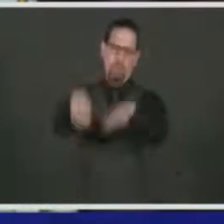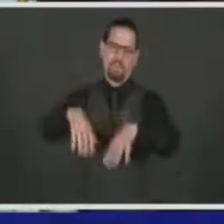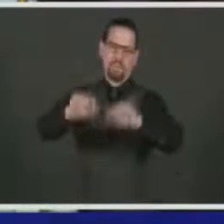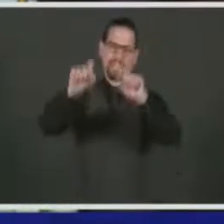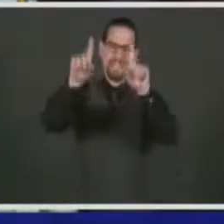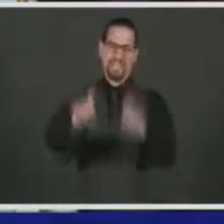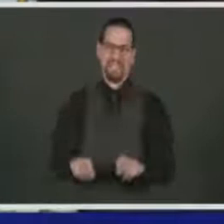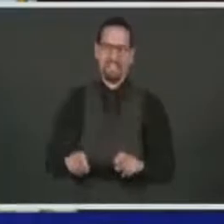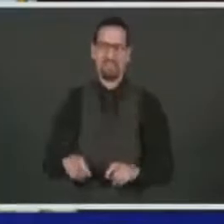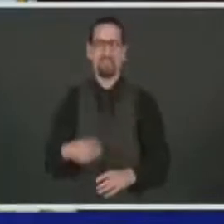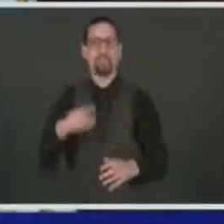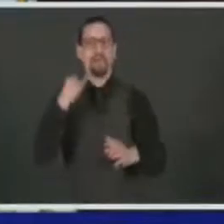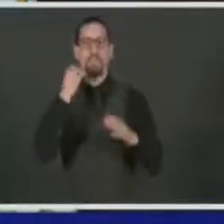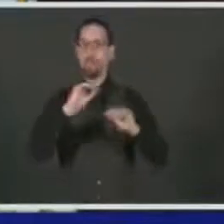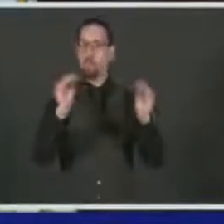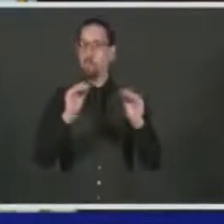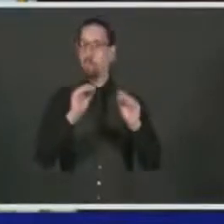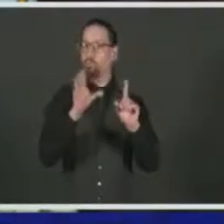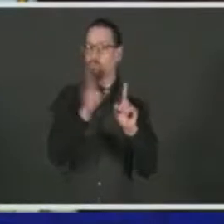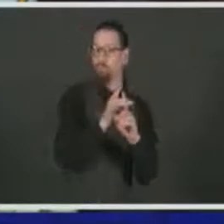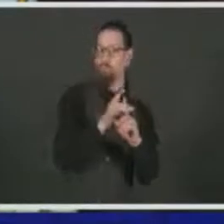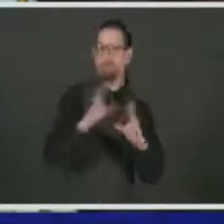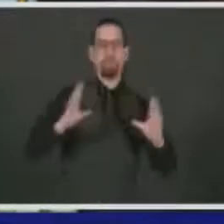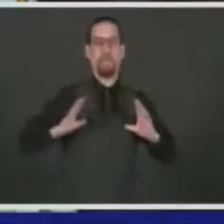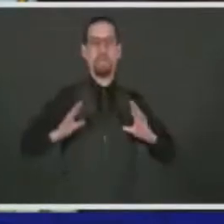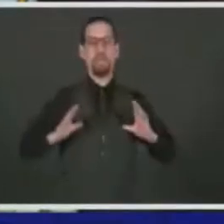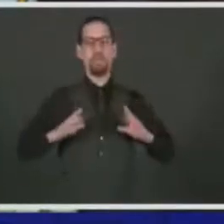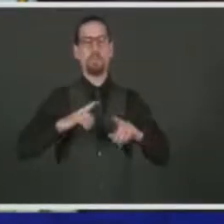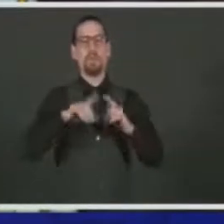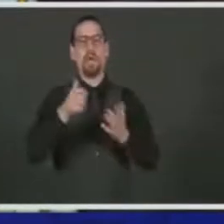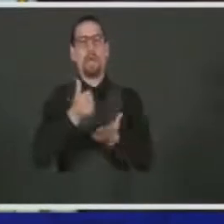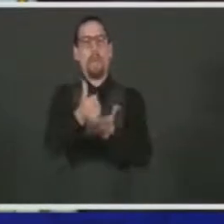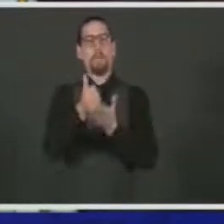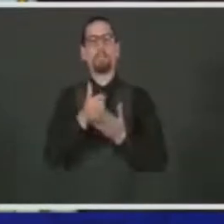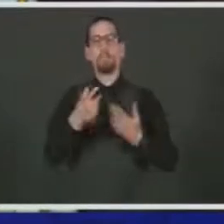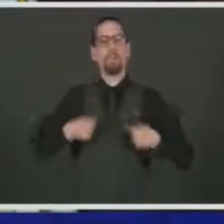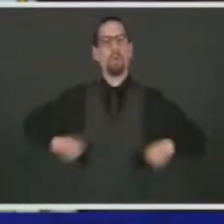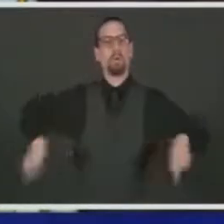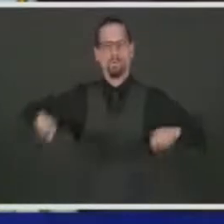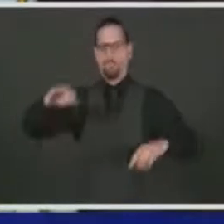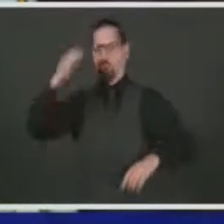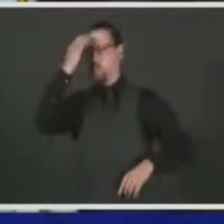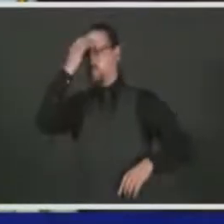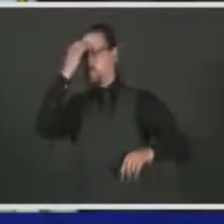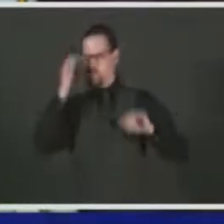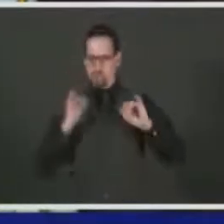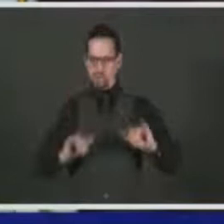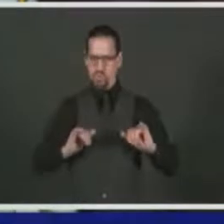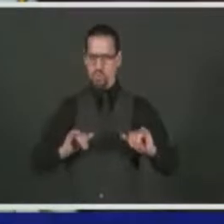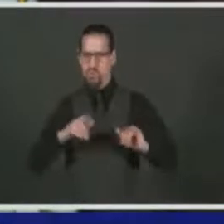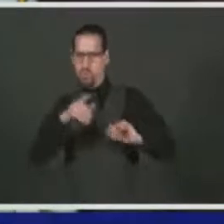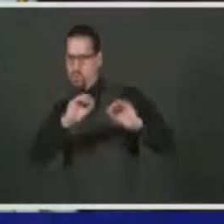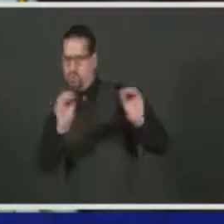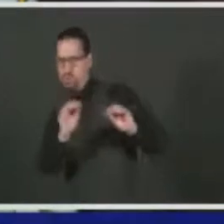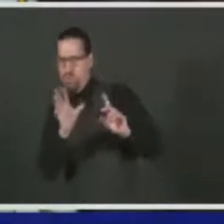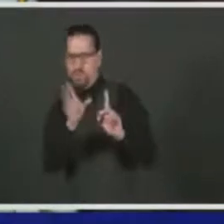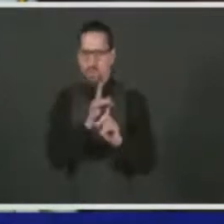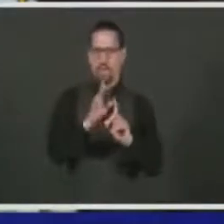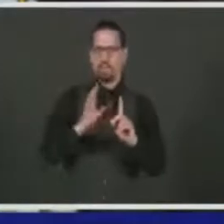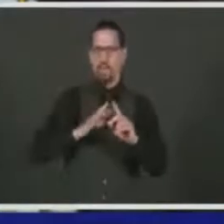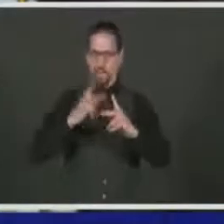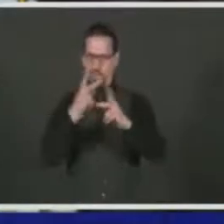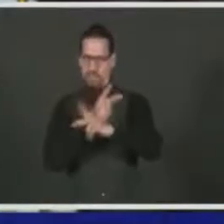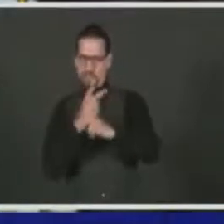negative if you feel fine, but it'll help the rest of Rhode Island, and it'll help us keep everyone safe. It'll help us move to phase